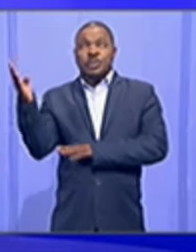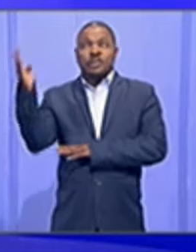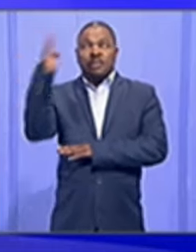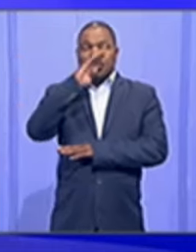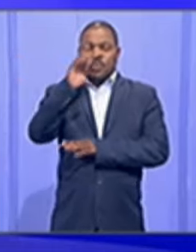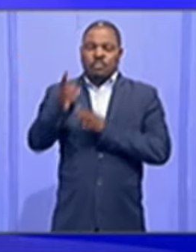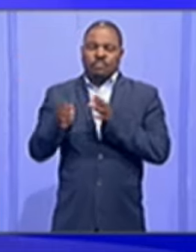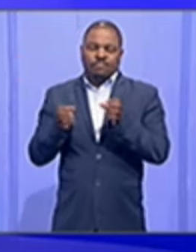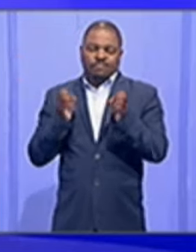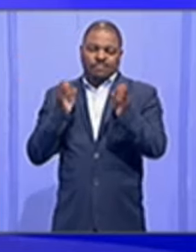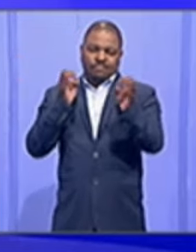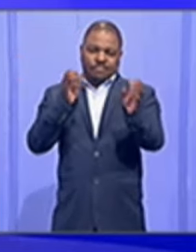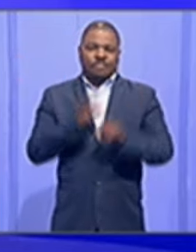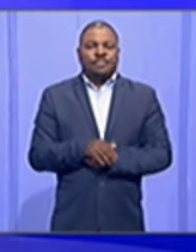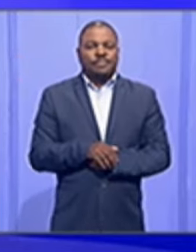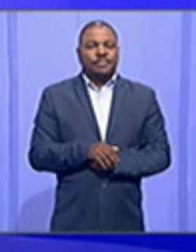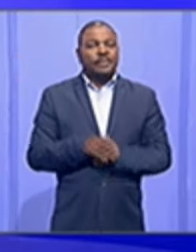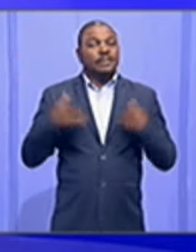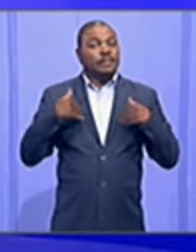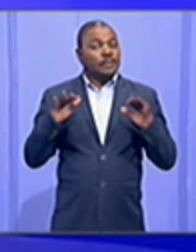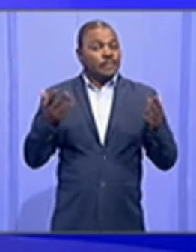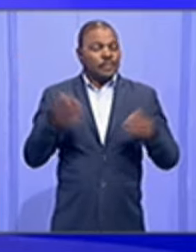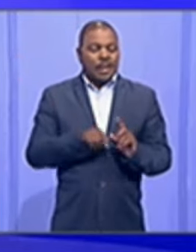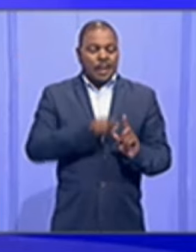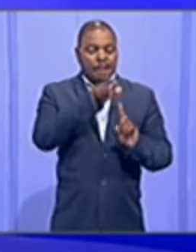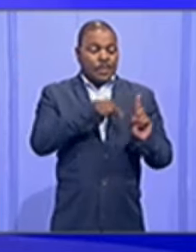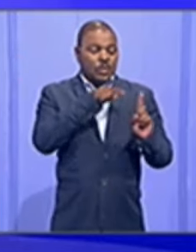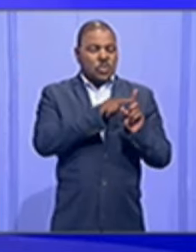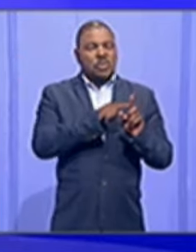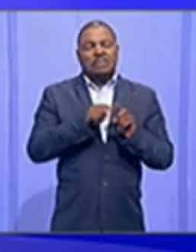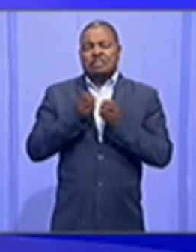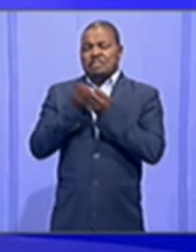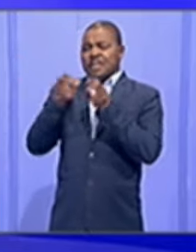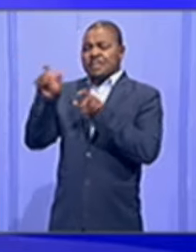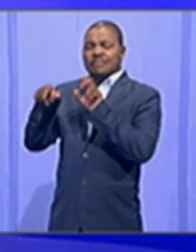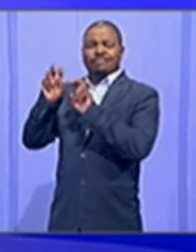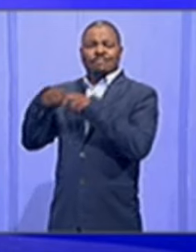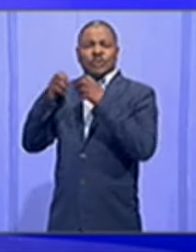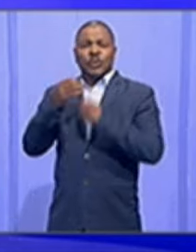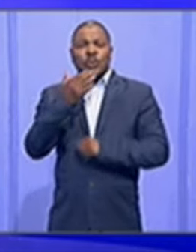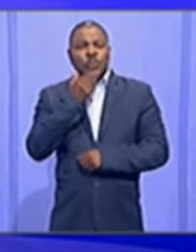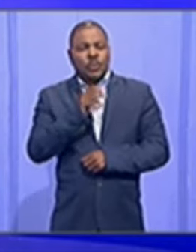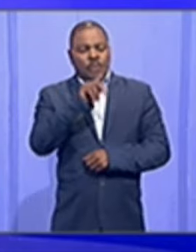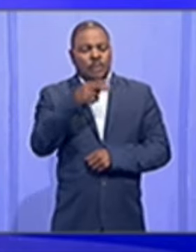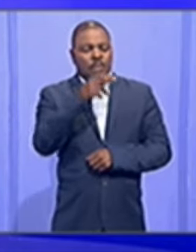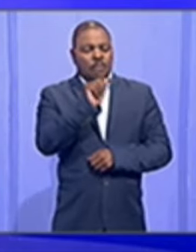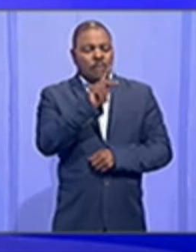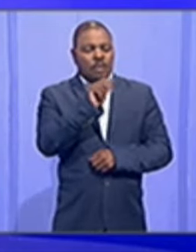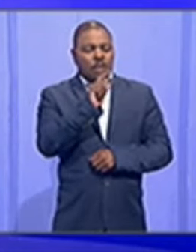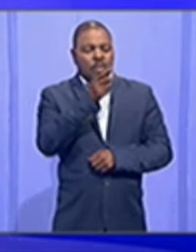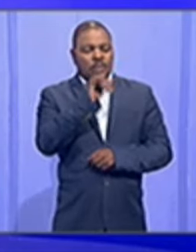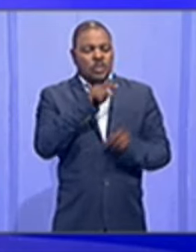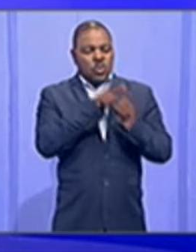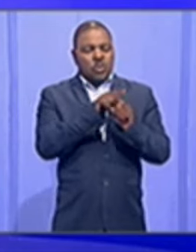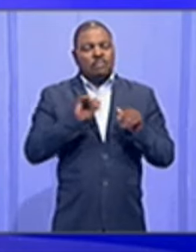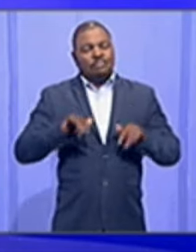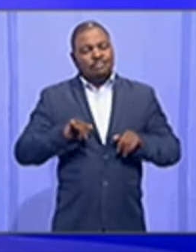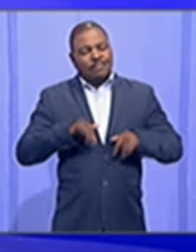direga. Re thoma ka tseo direga. Sekatawana sa batho ka bontshingo senati phakathi wa tlholetse go le gong bophelo ka moka